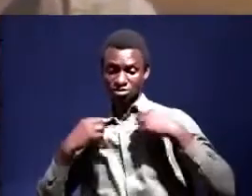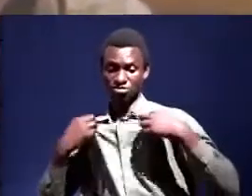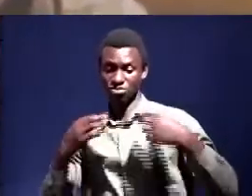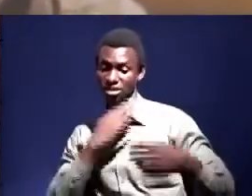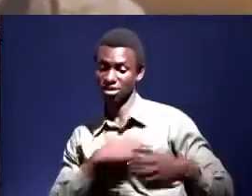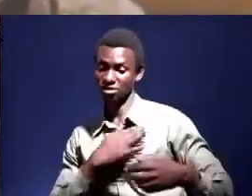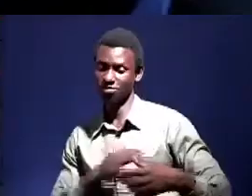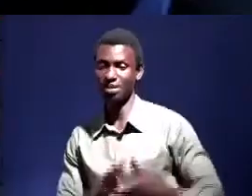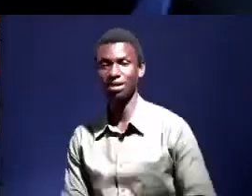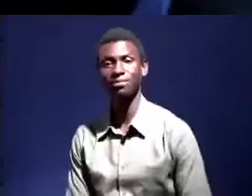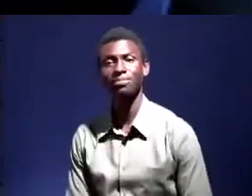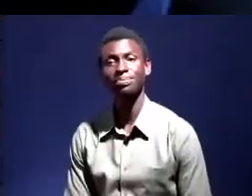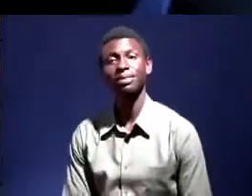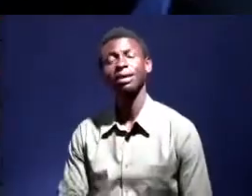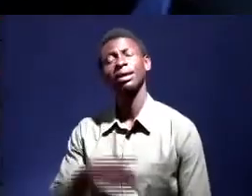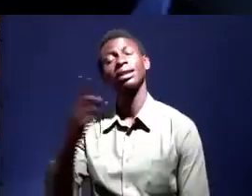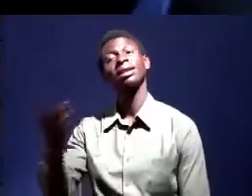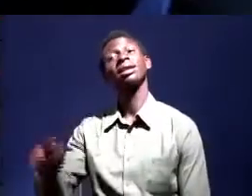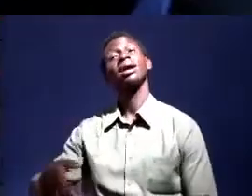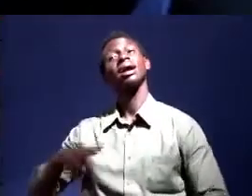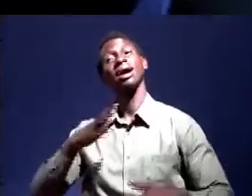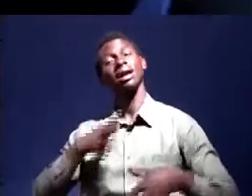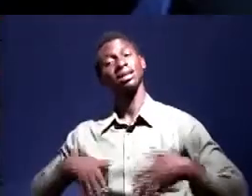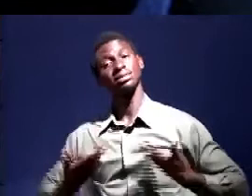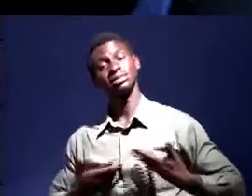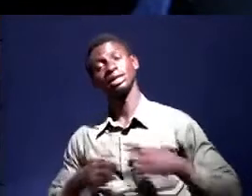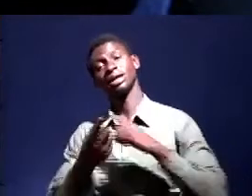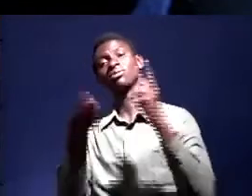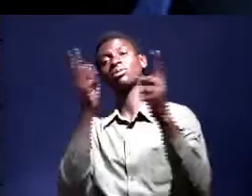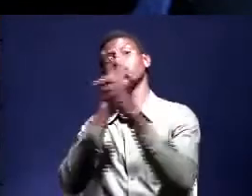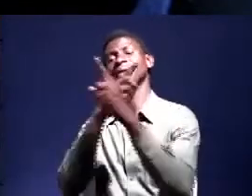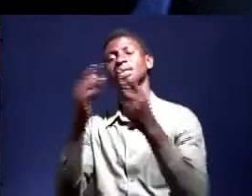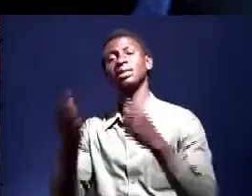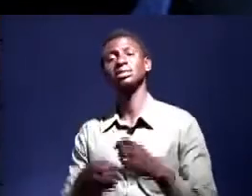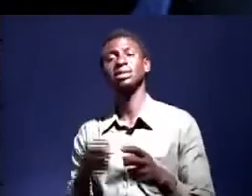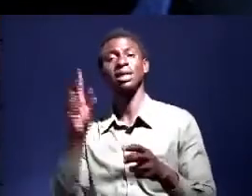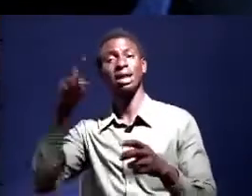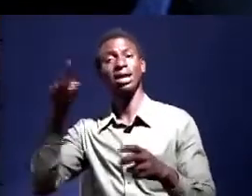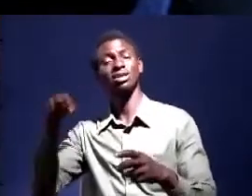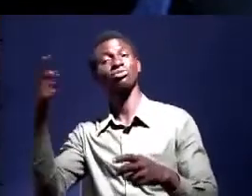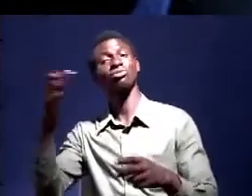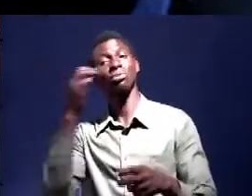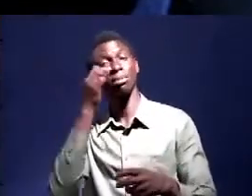blue, na alitaka kukibadilisha rangi kuwa blue,